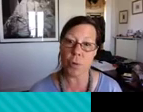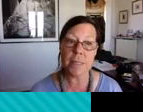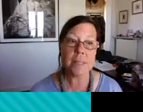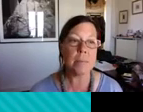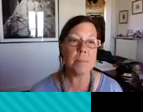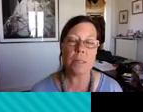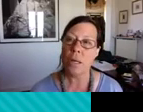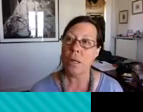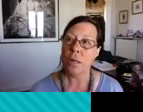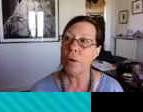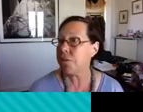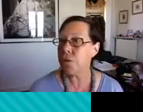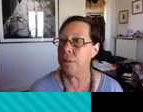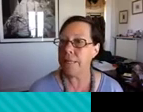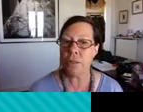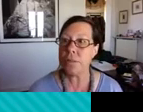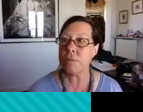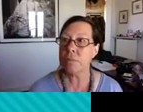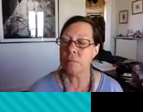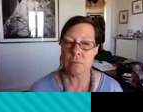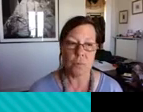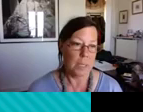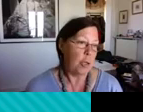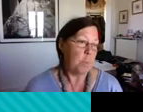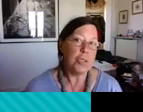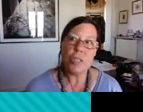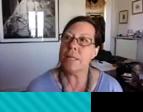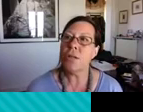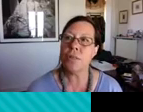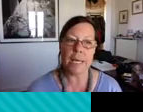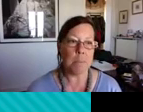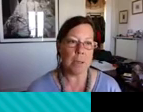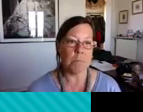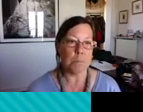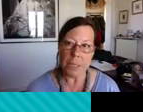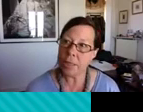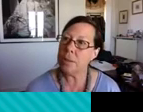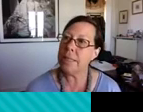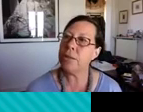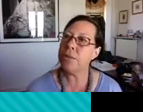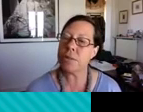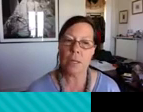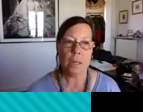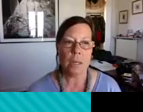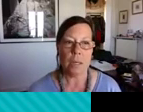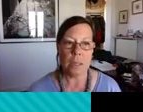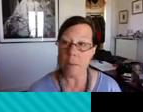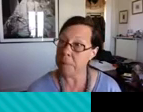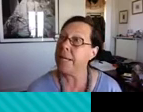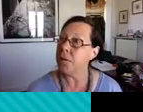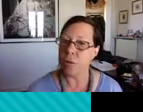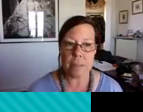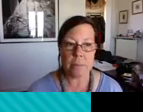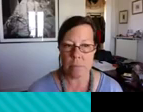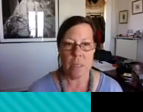false criticisms. You have certain leaders, they could be religious leaders, they can be political leaders, in